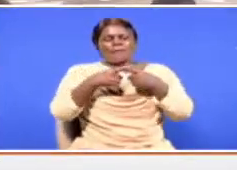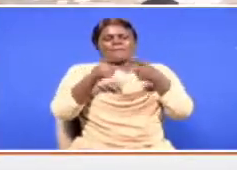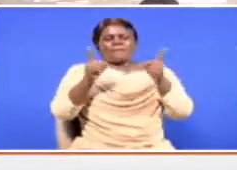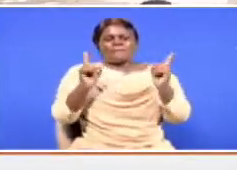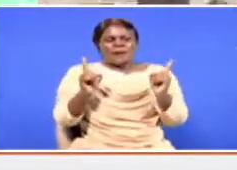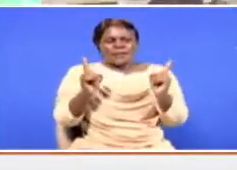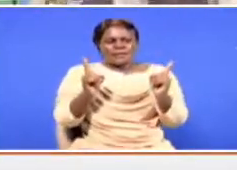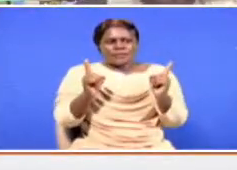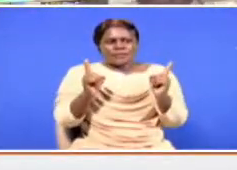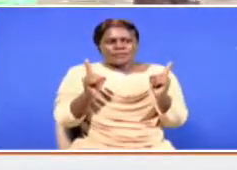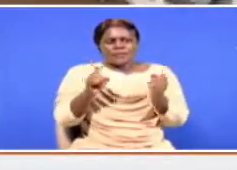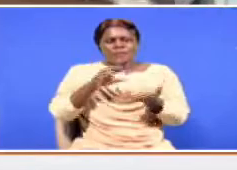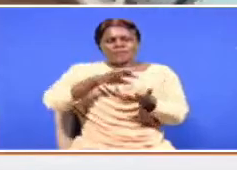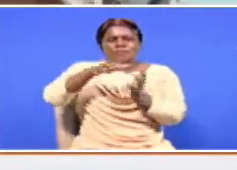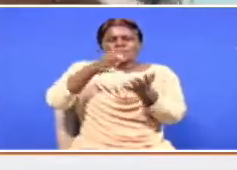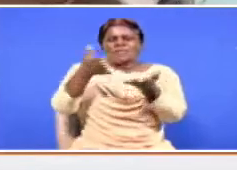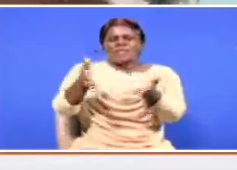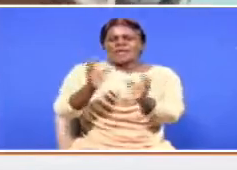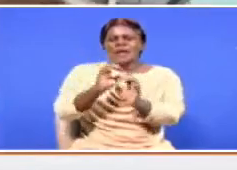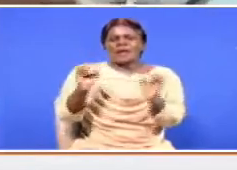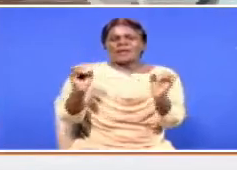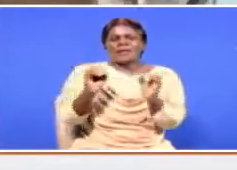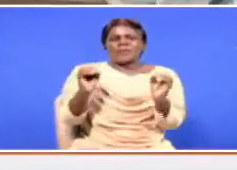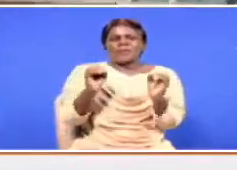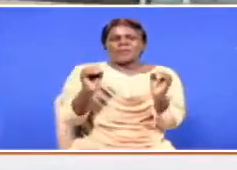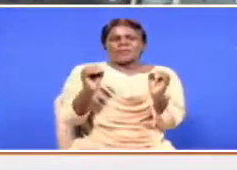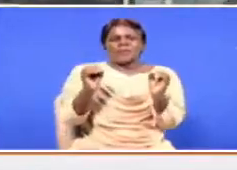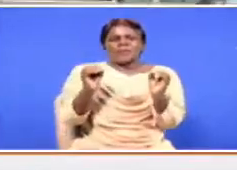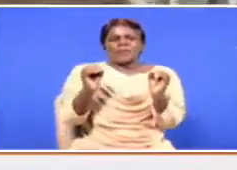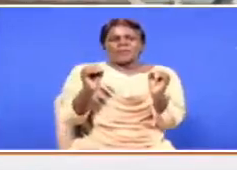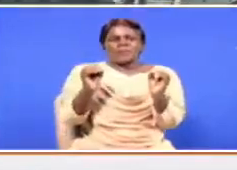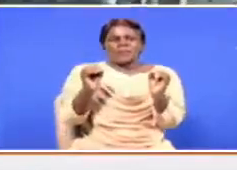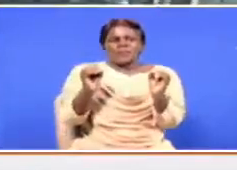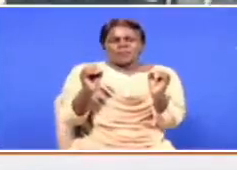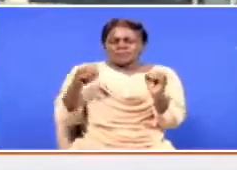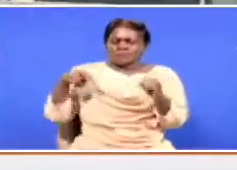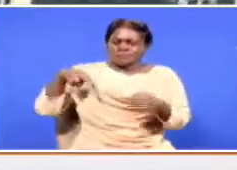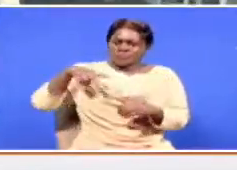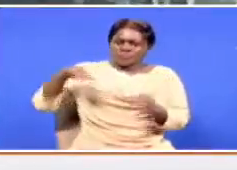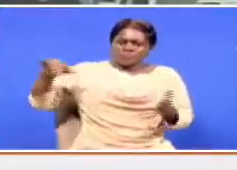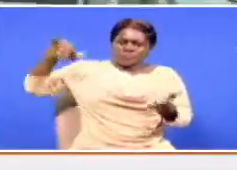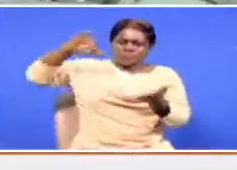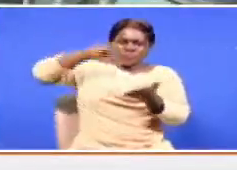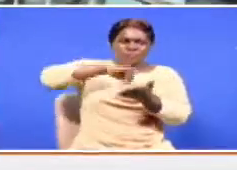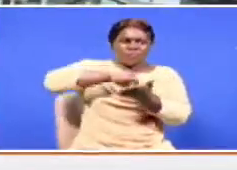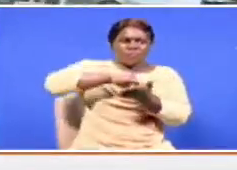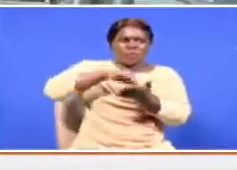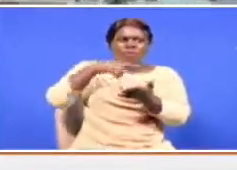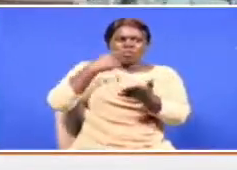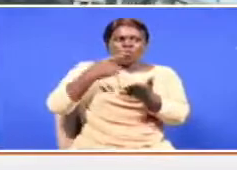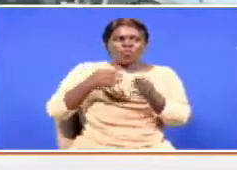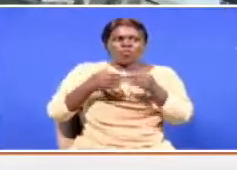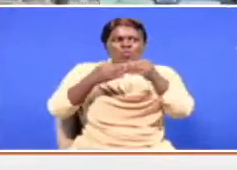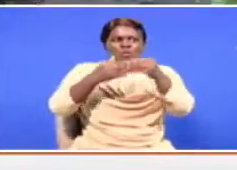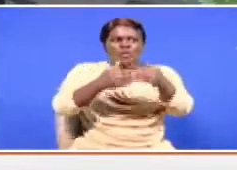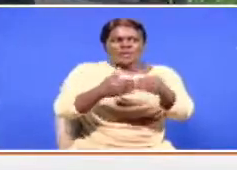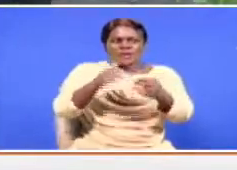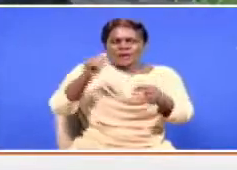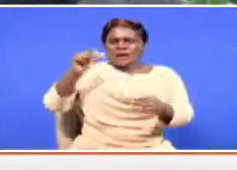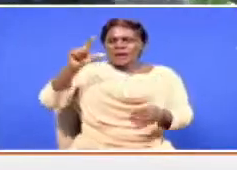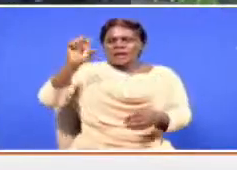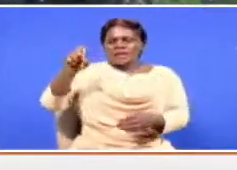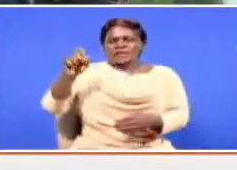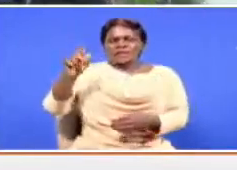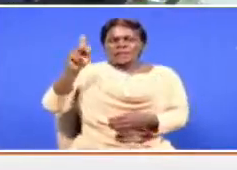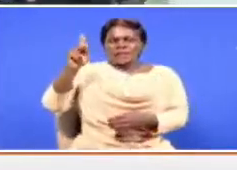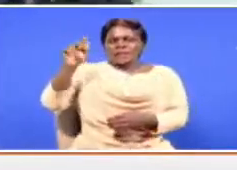in charge, Kipchumba Murkomen, was not there. He was taken round the JKIA by none other than Alex Gitari, the